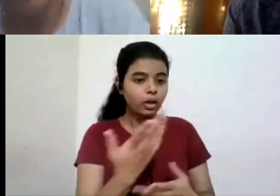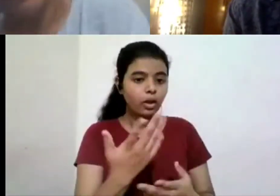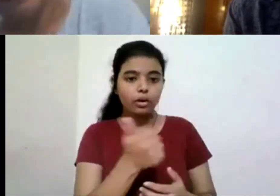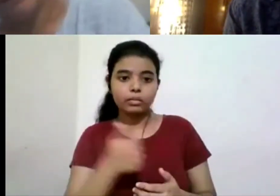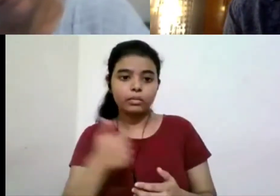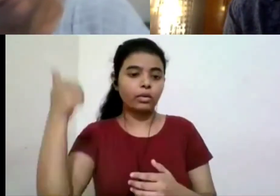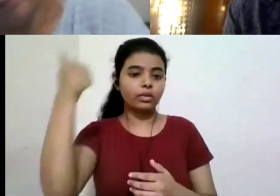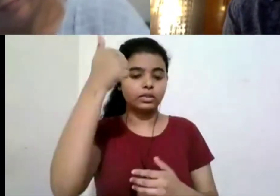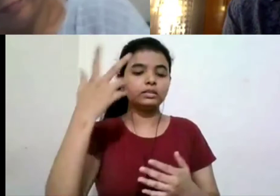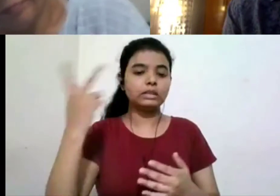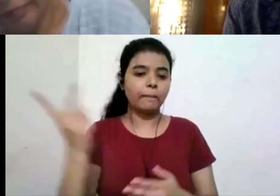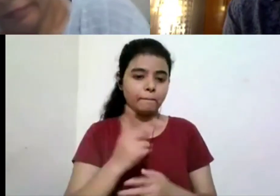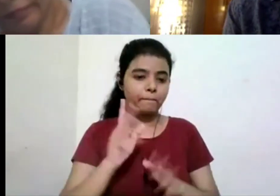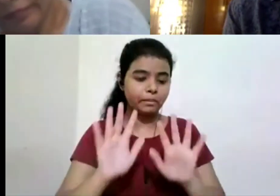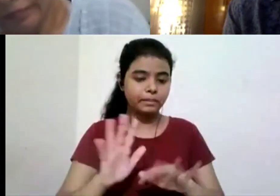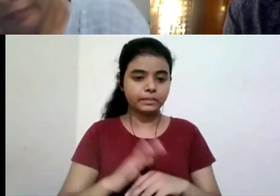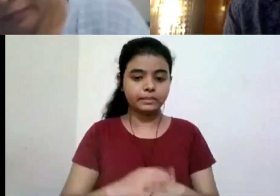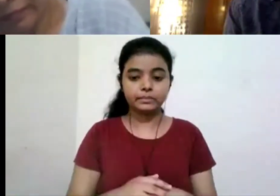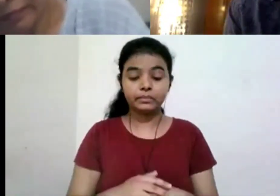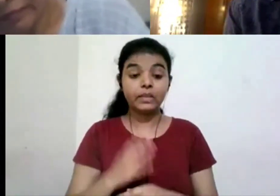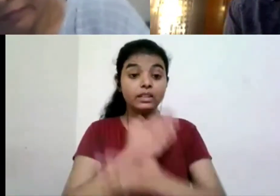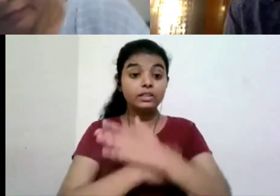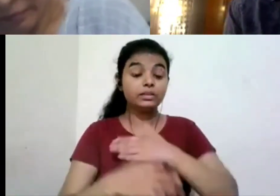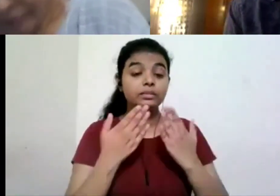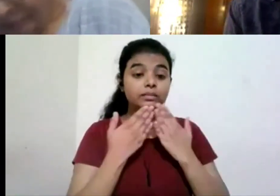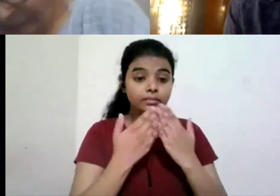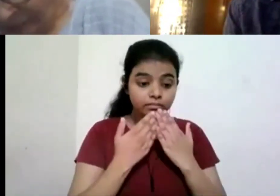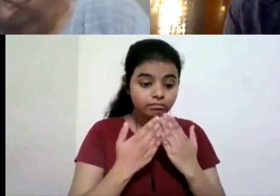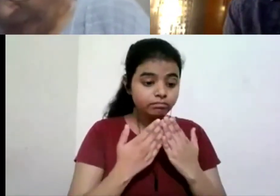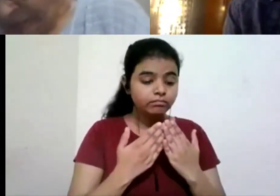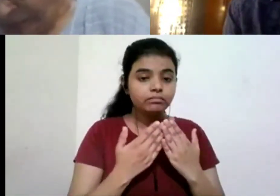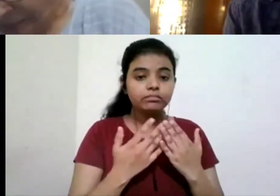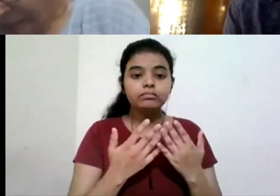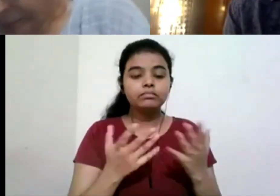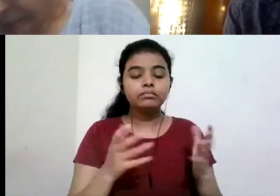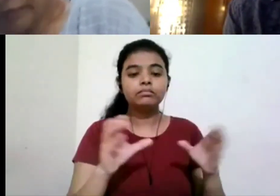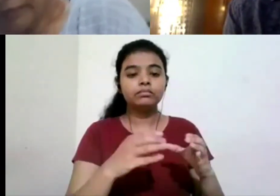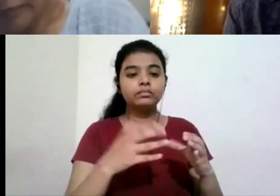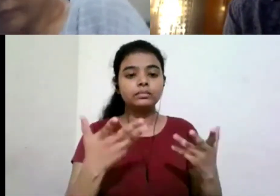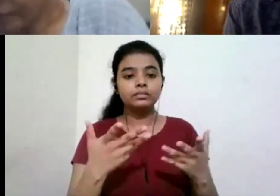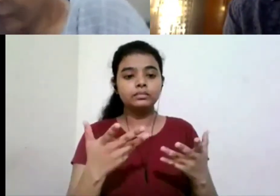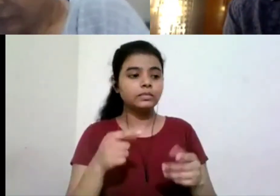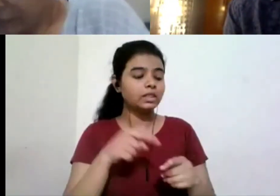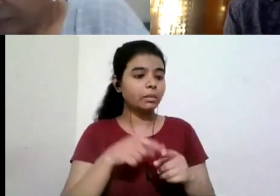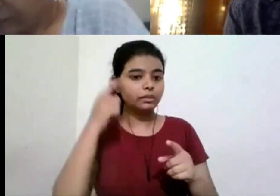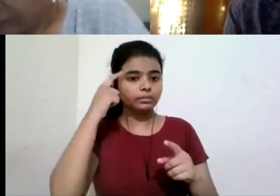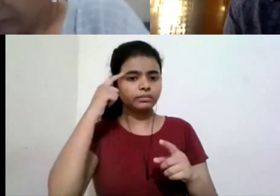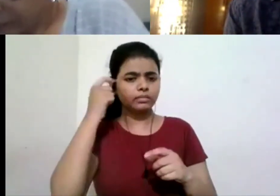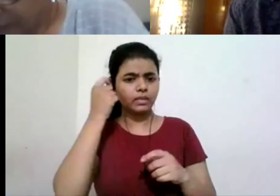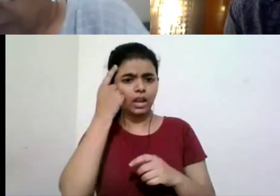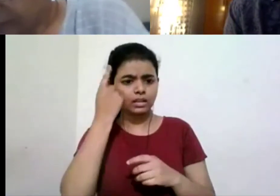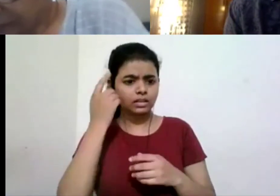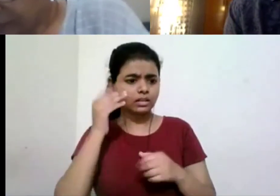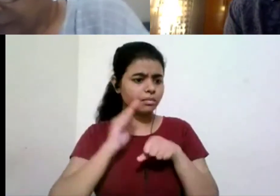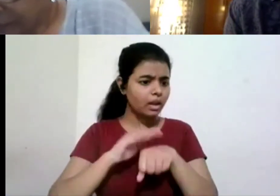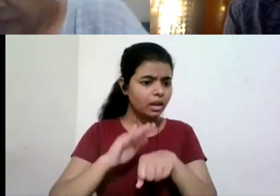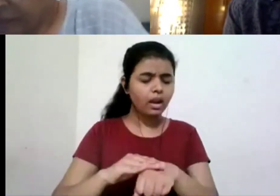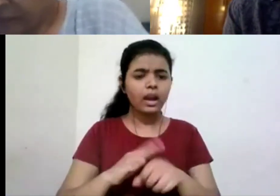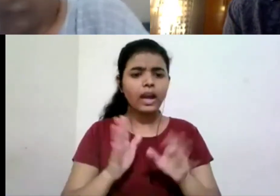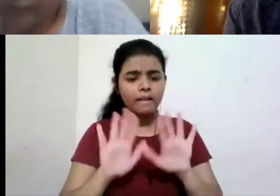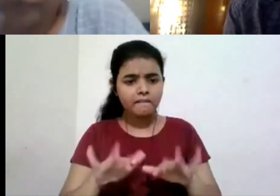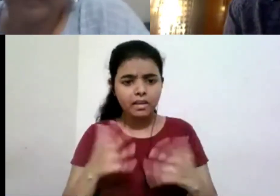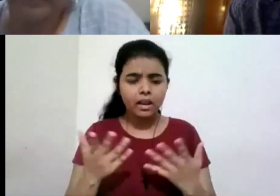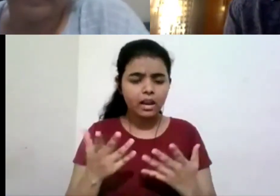superiority. And disability studies is a body that perhaps is more ontological and foregrounds experience, even if